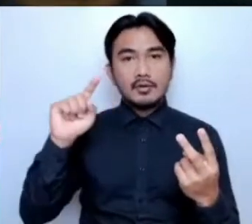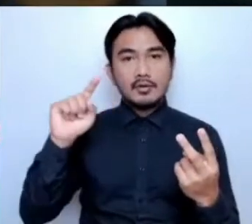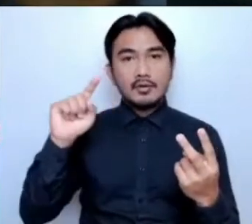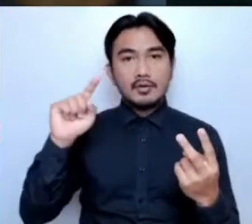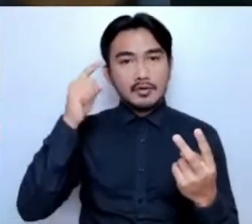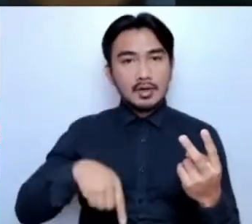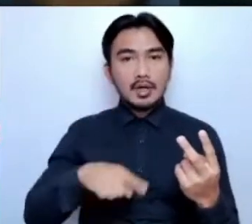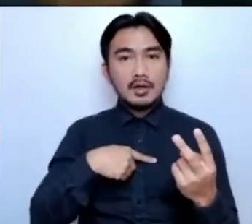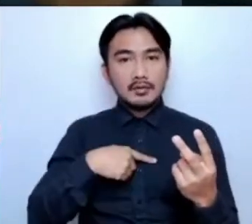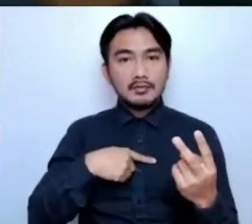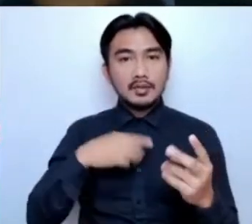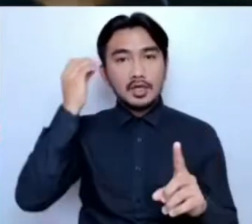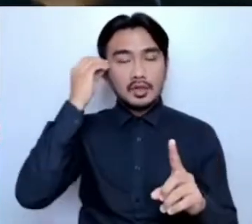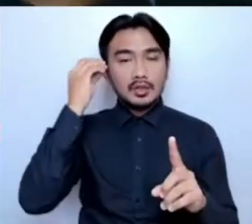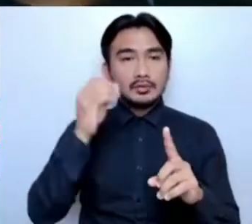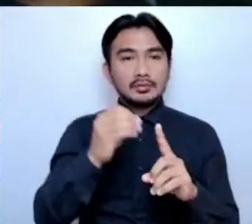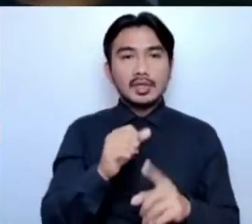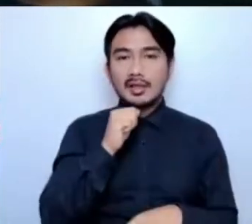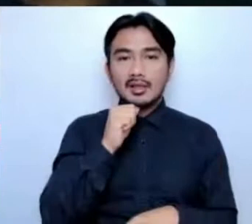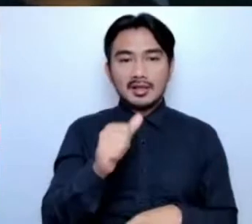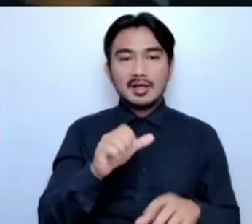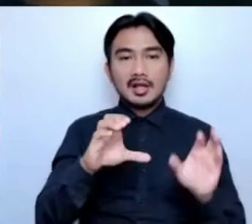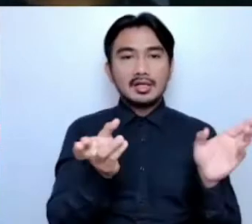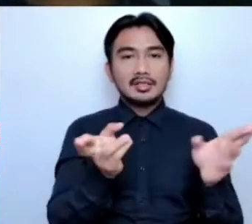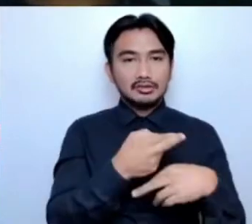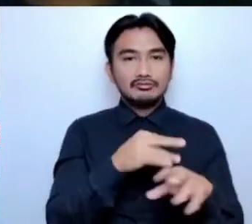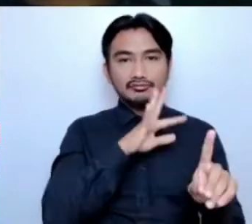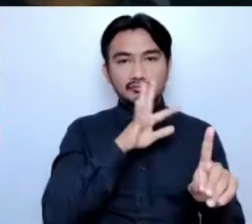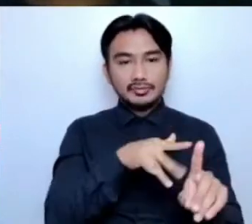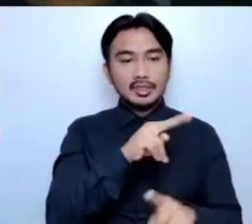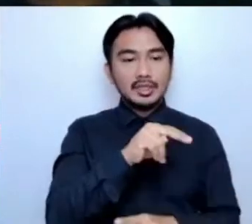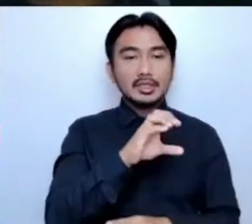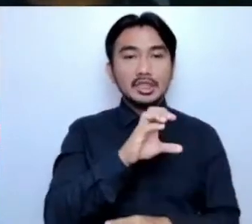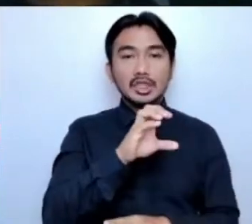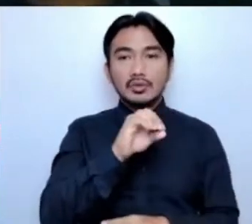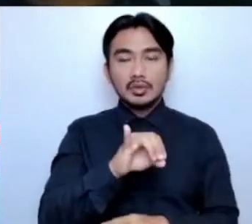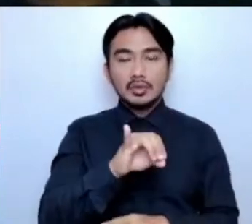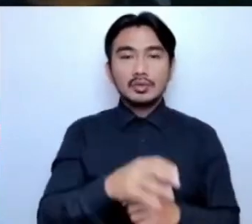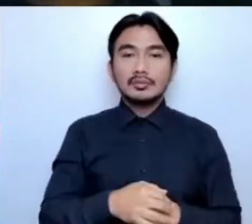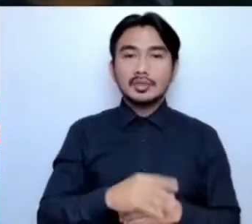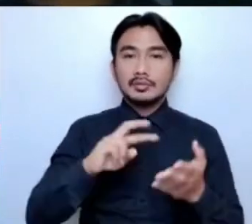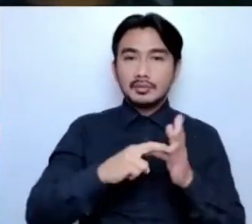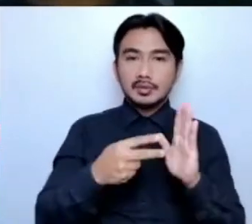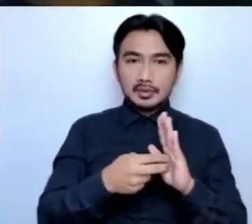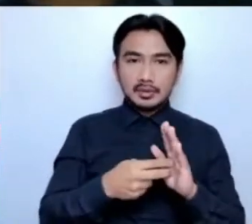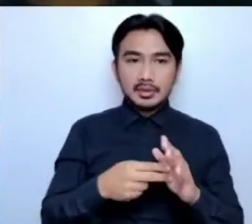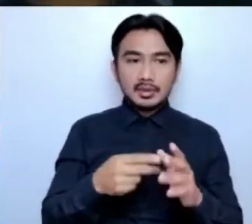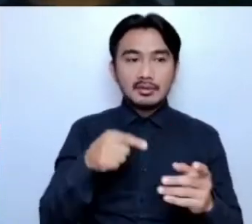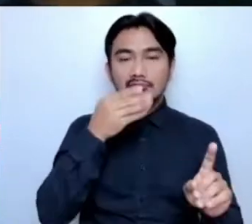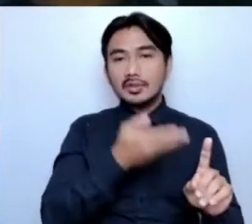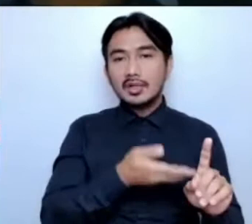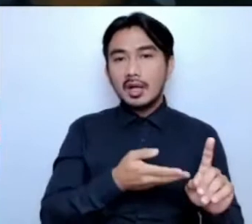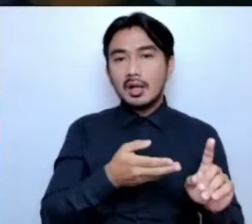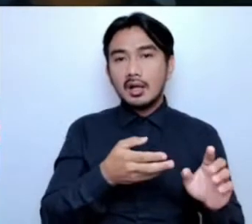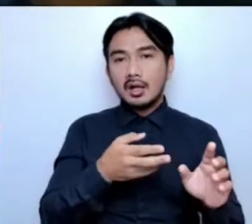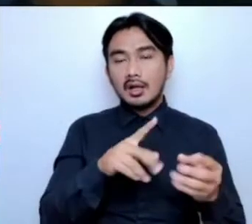objective for the non-classroom observable indicators. Objective 2 reads, use research-based